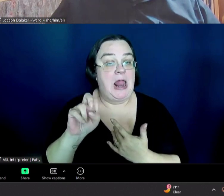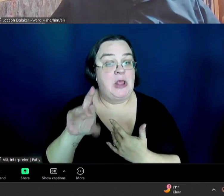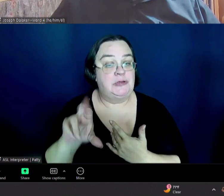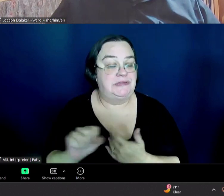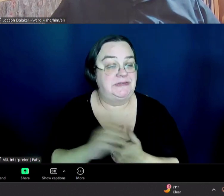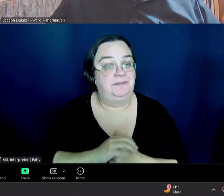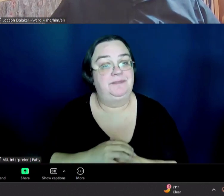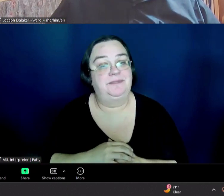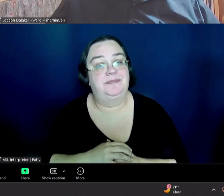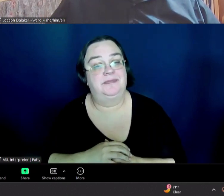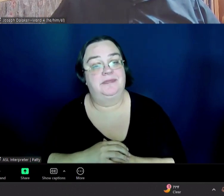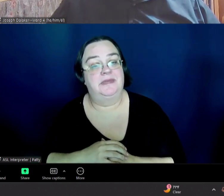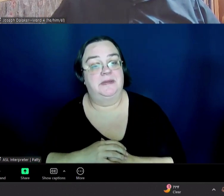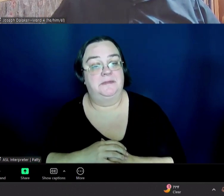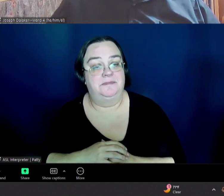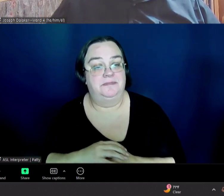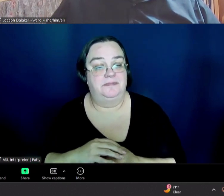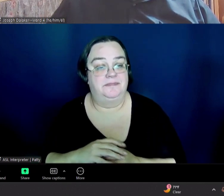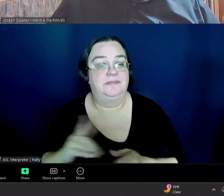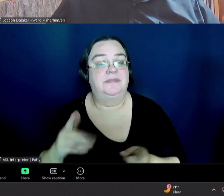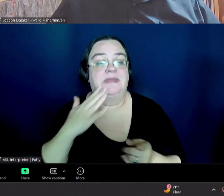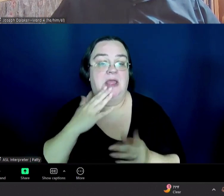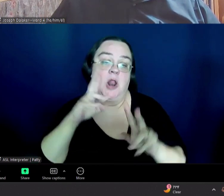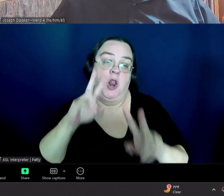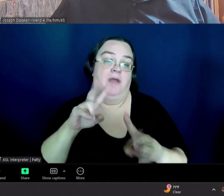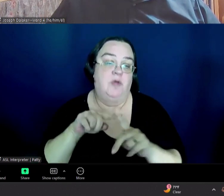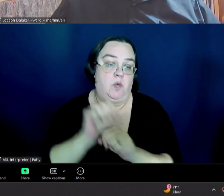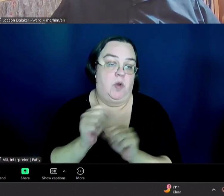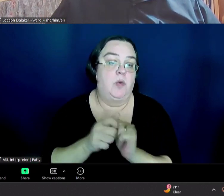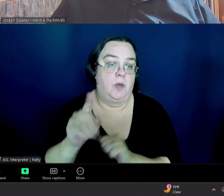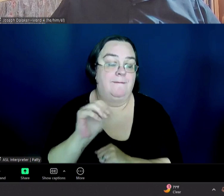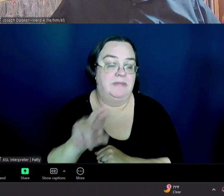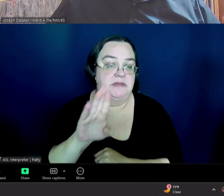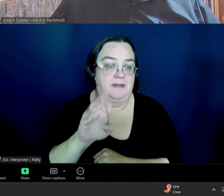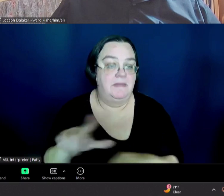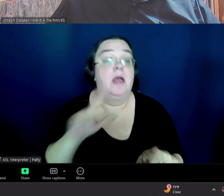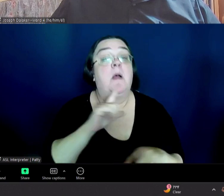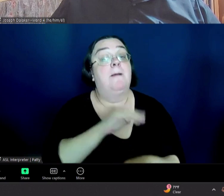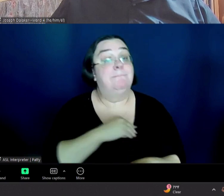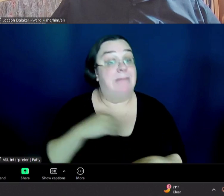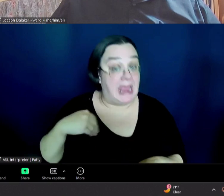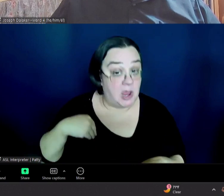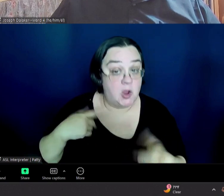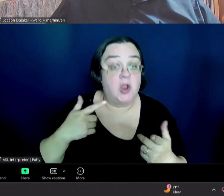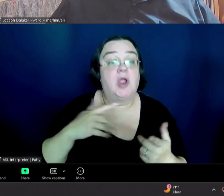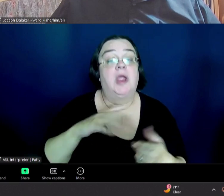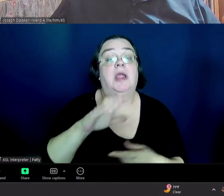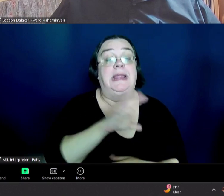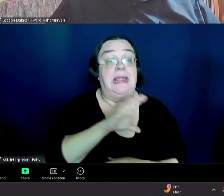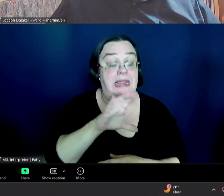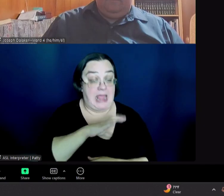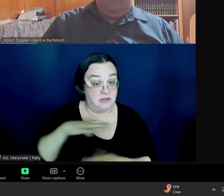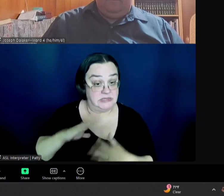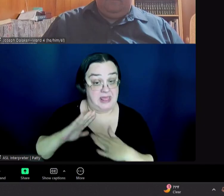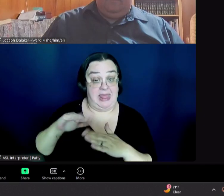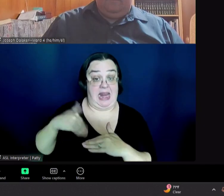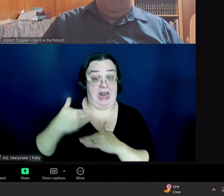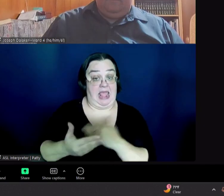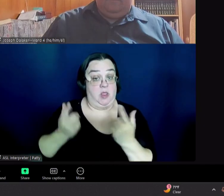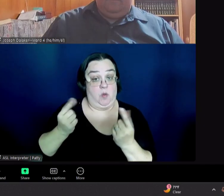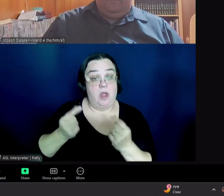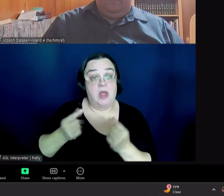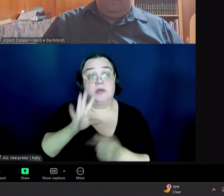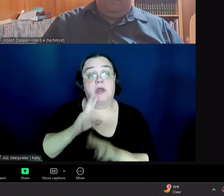All right. I look forward to working with you, Mr. Bell. Okay, yep. So, Mayor and Council, the next item that we have, a